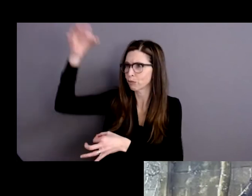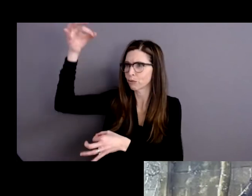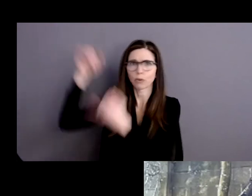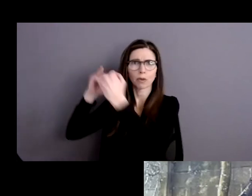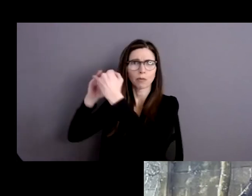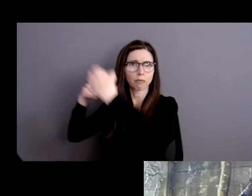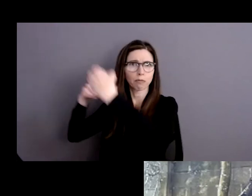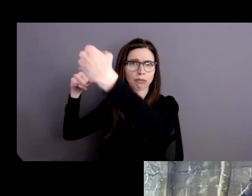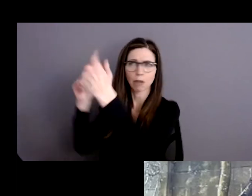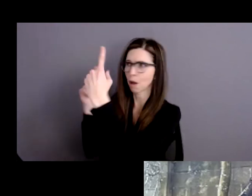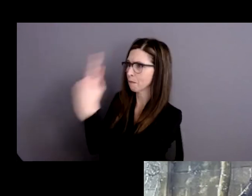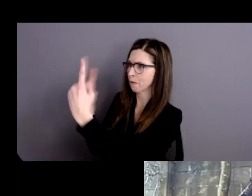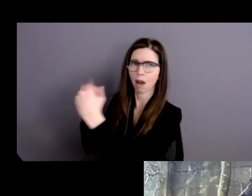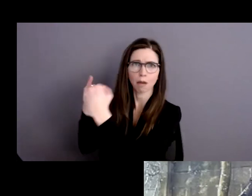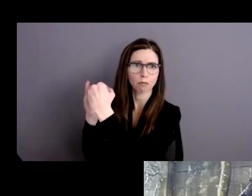Bone knife,